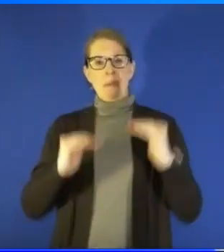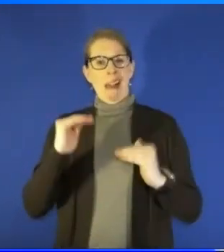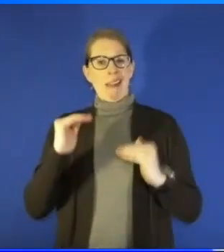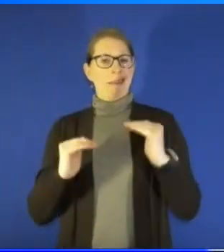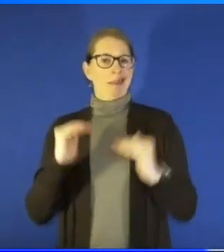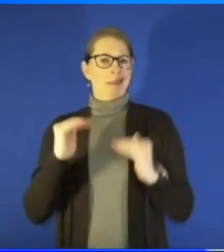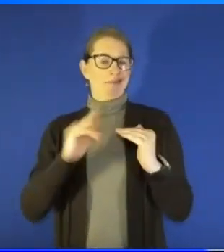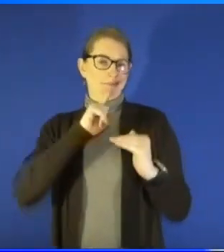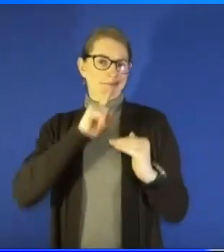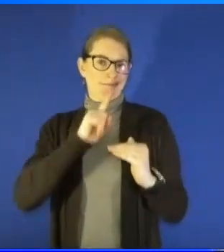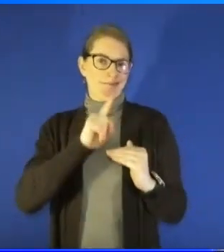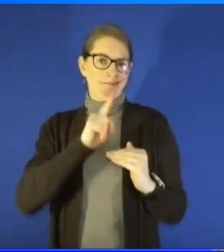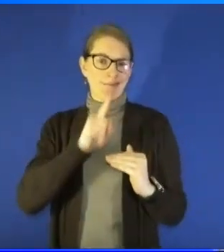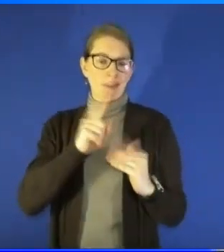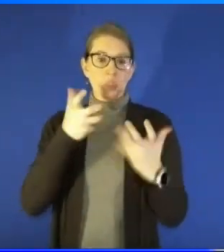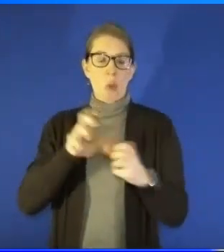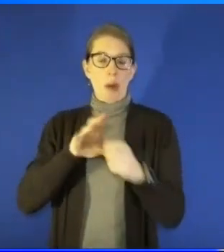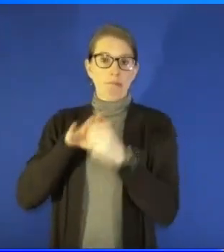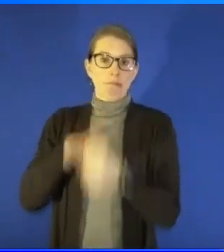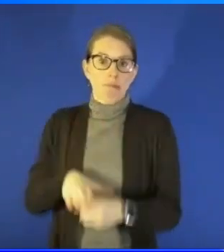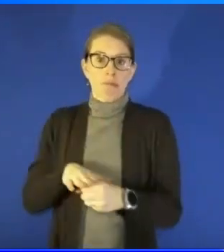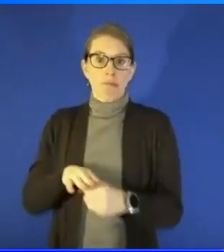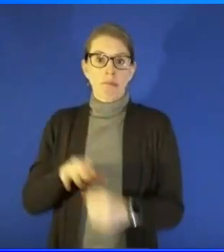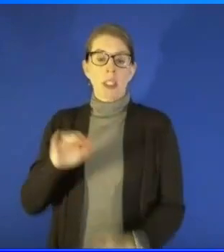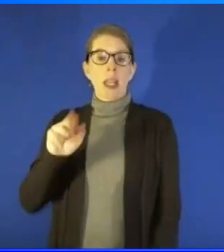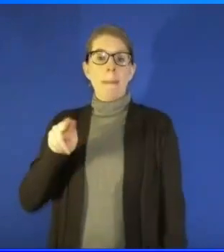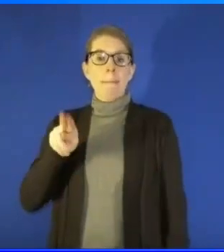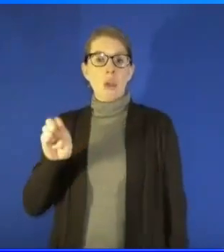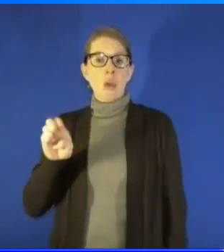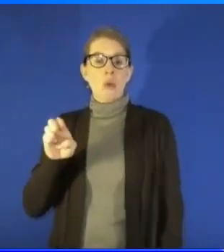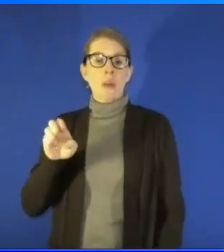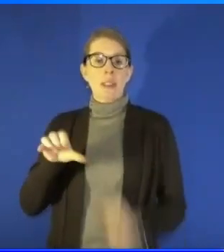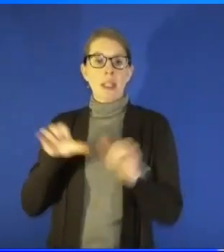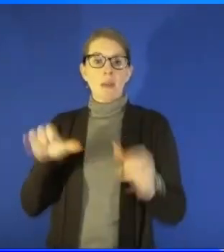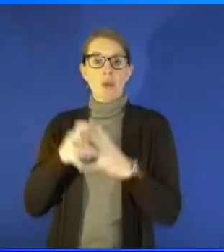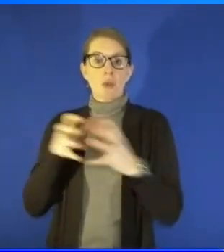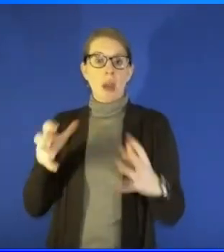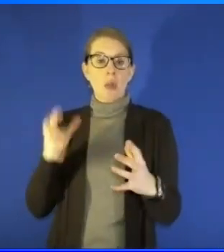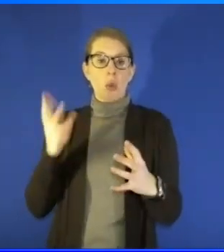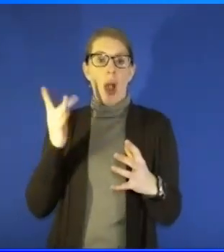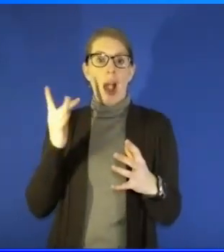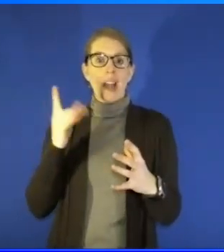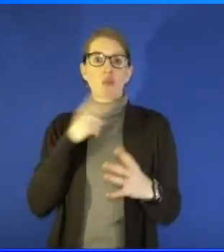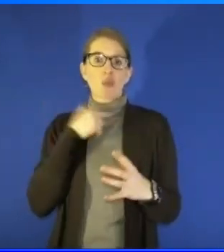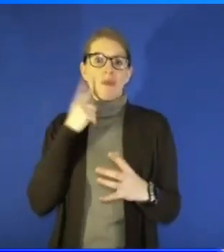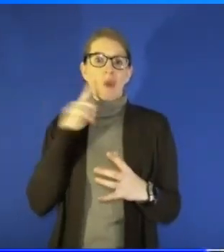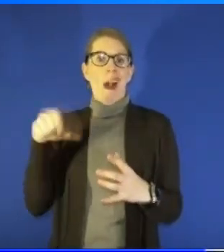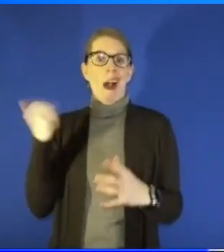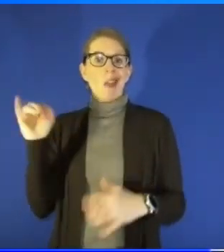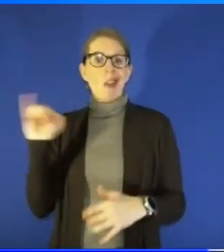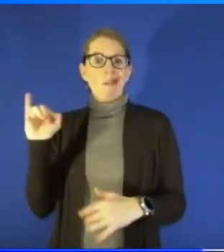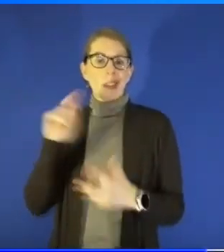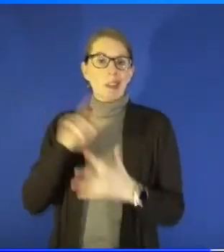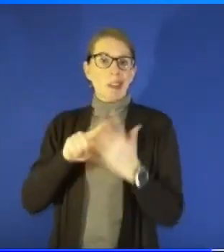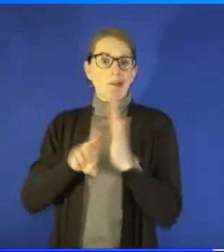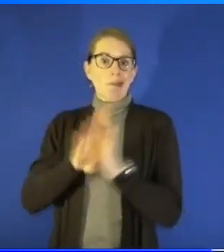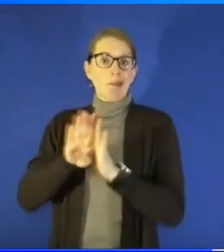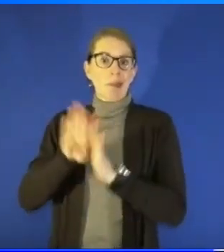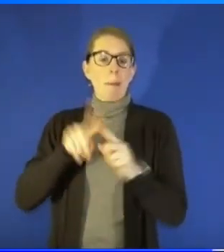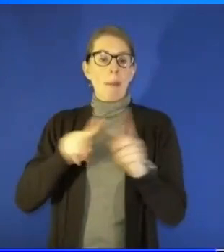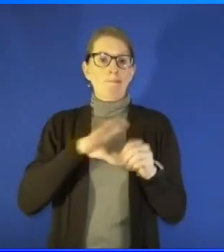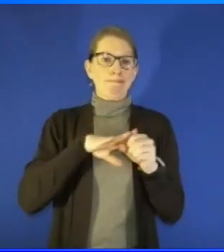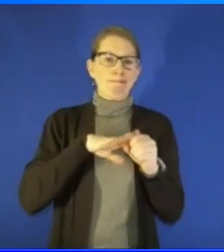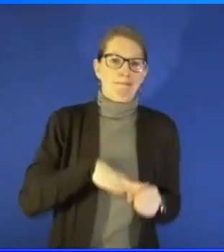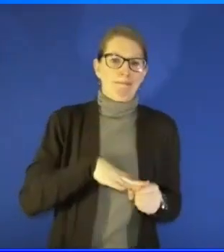want to suppress the immune system too much, right, because that puts you at risk of other infections. But you do want to suppress that part of the